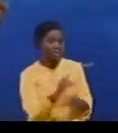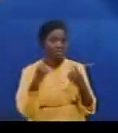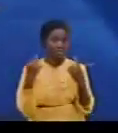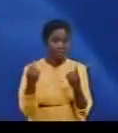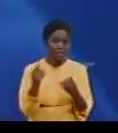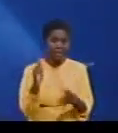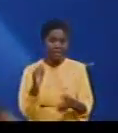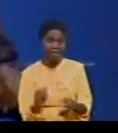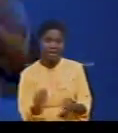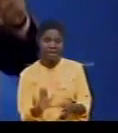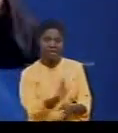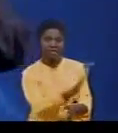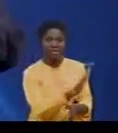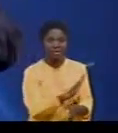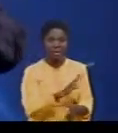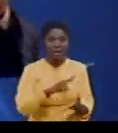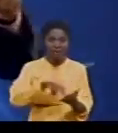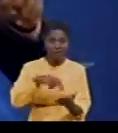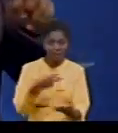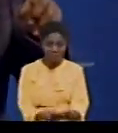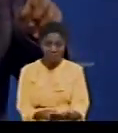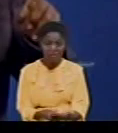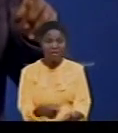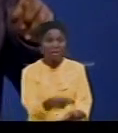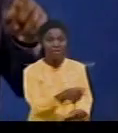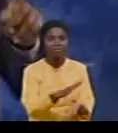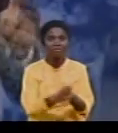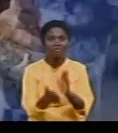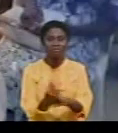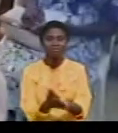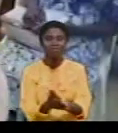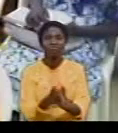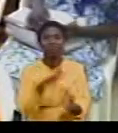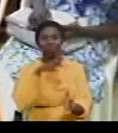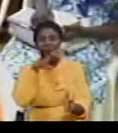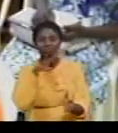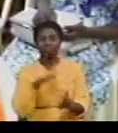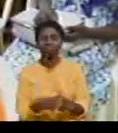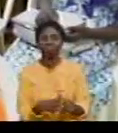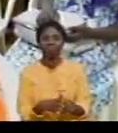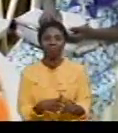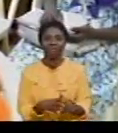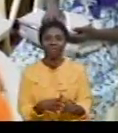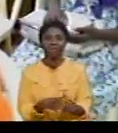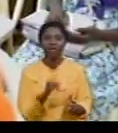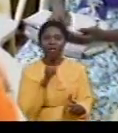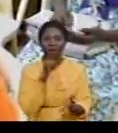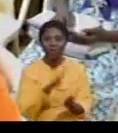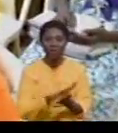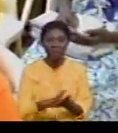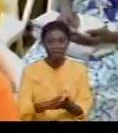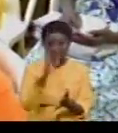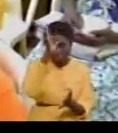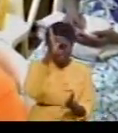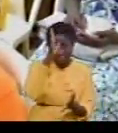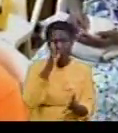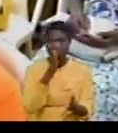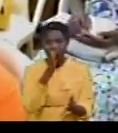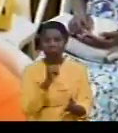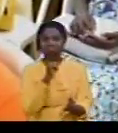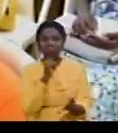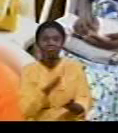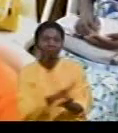their fall, they became unclean. Daddy unclean, mommy unclean.